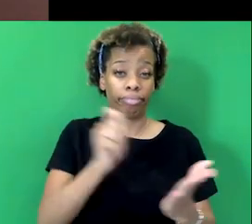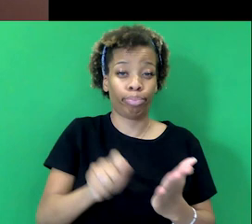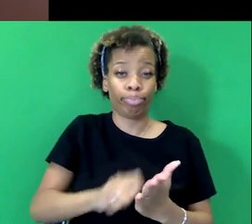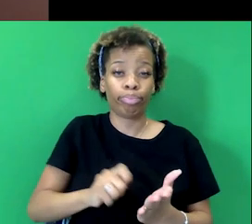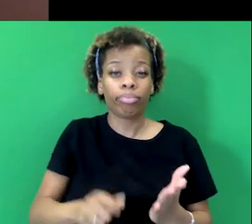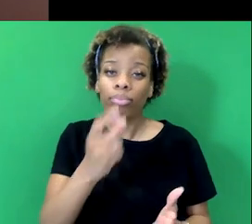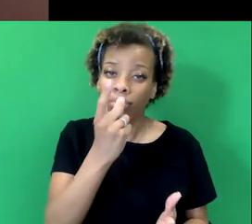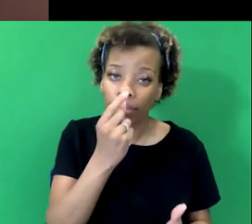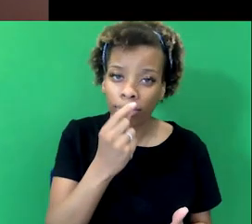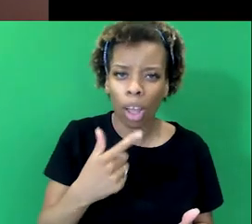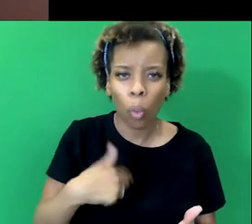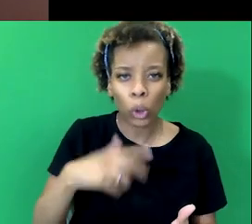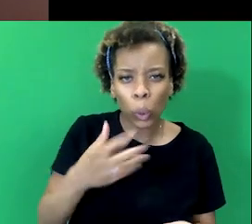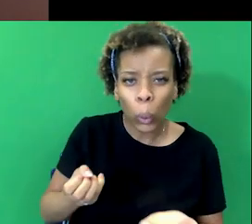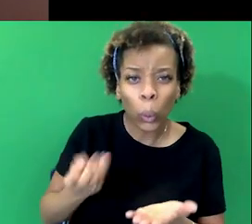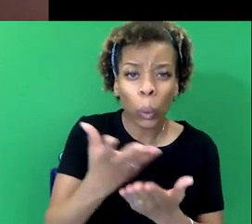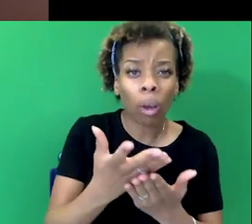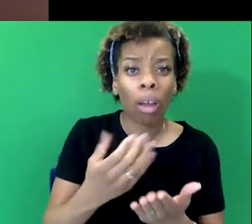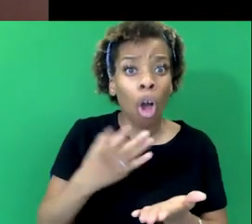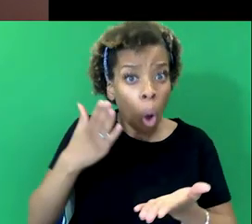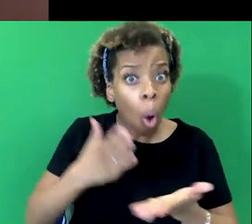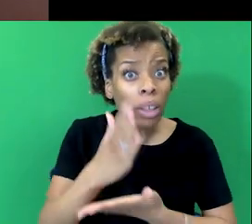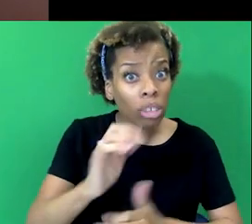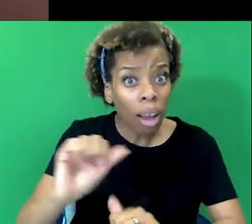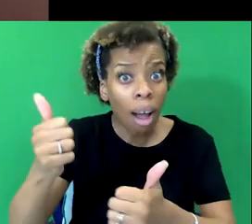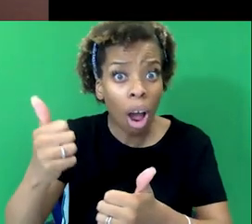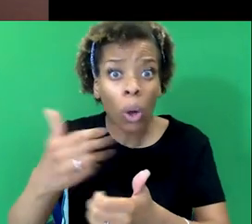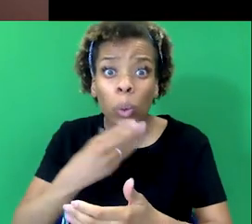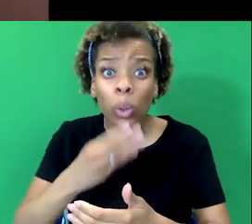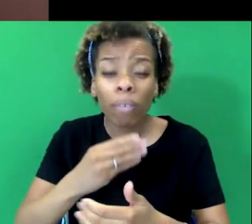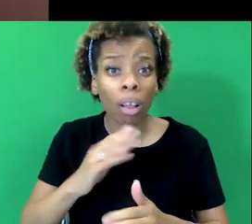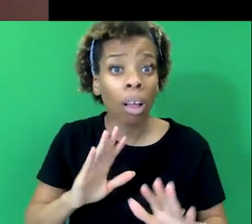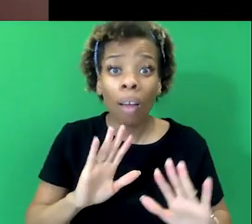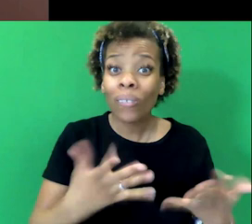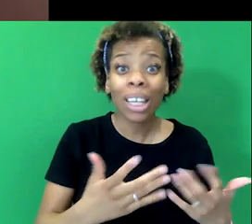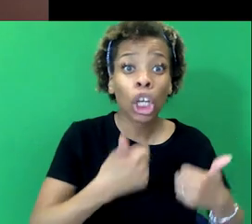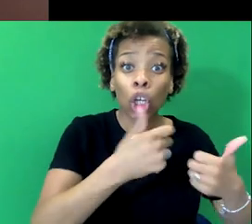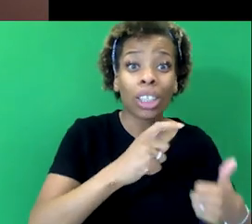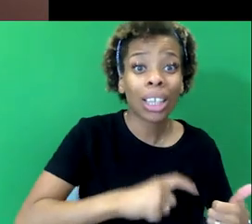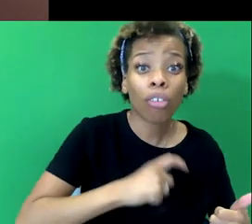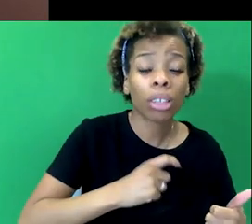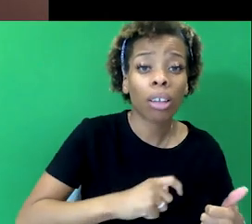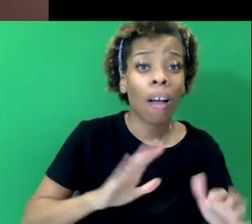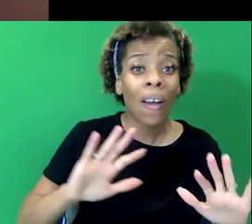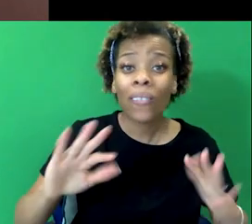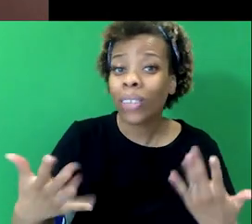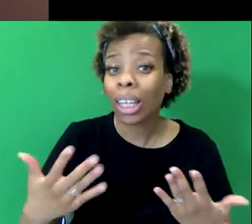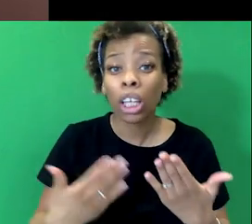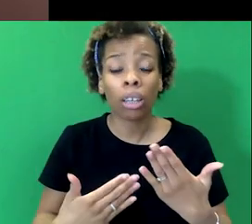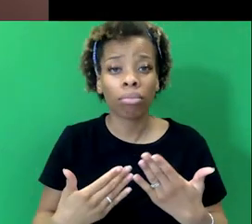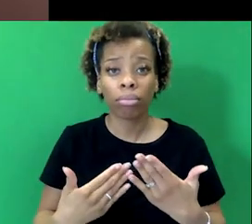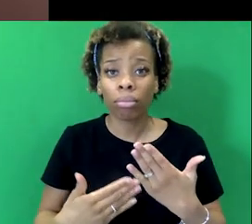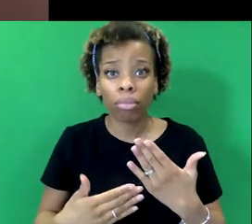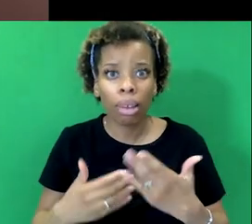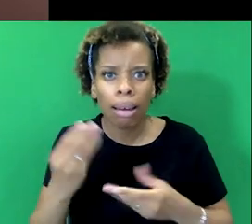to register that. Authenticity is great, but if you haven't got good characters, good dialogue, and good narrative, you know, it